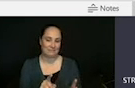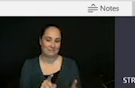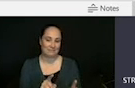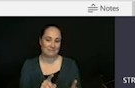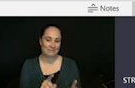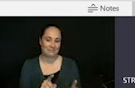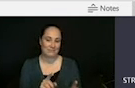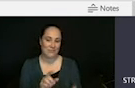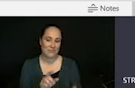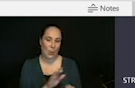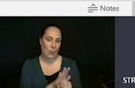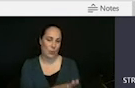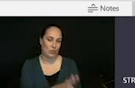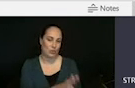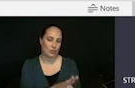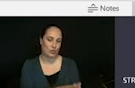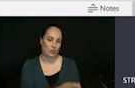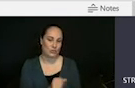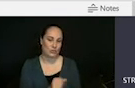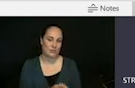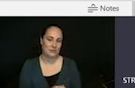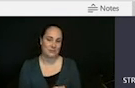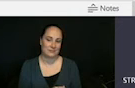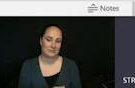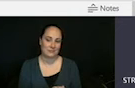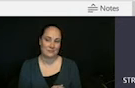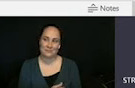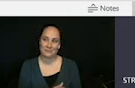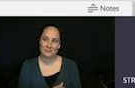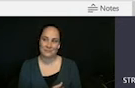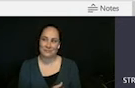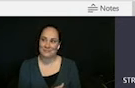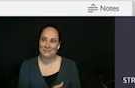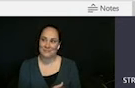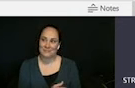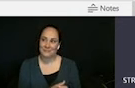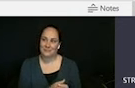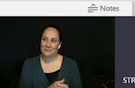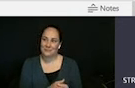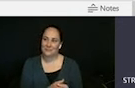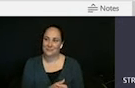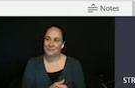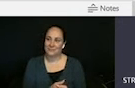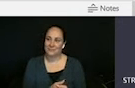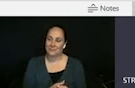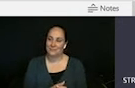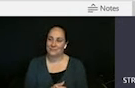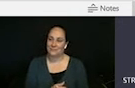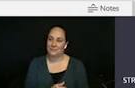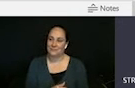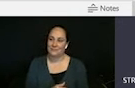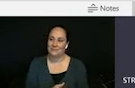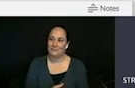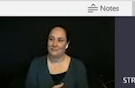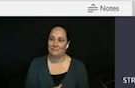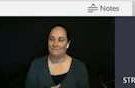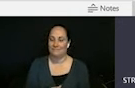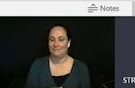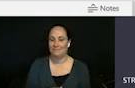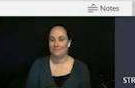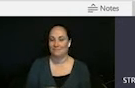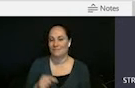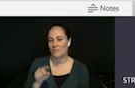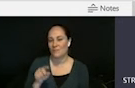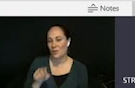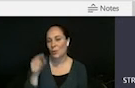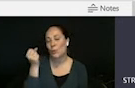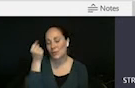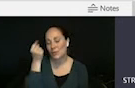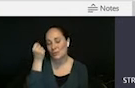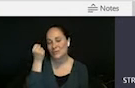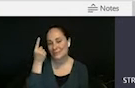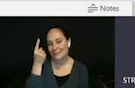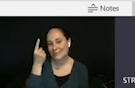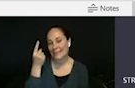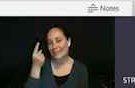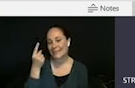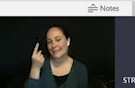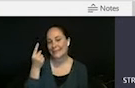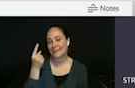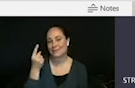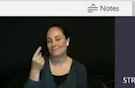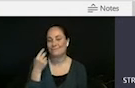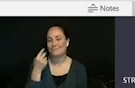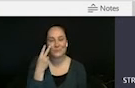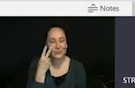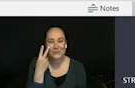we demystify the math and the science and show them, you understand this already. You see this at work every